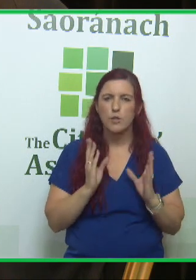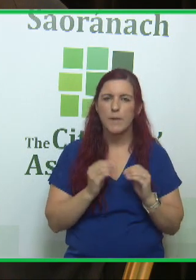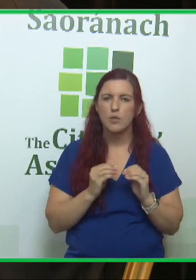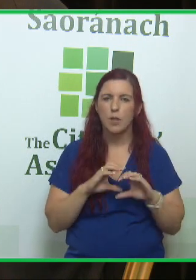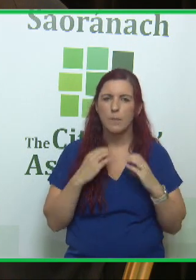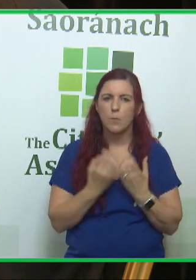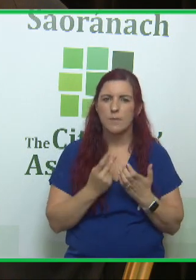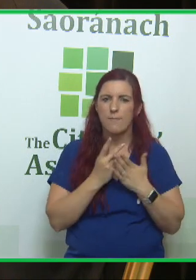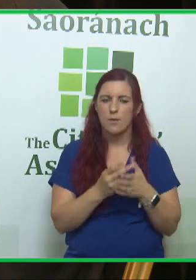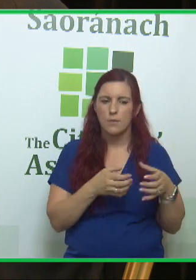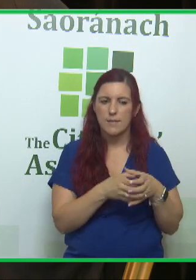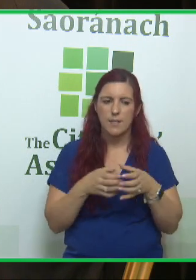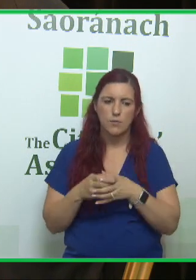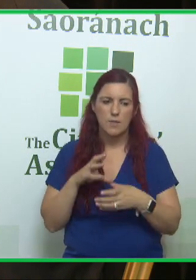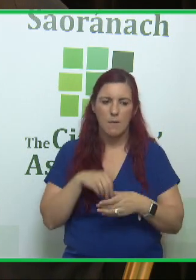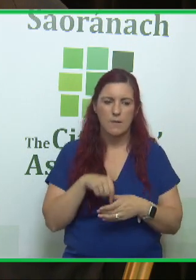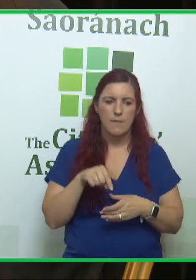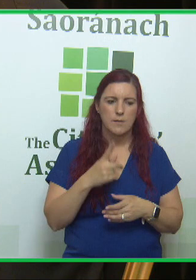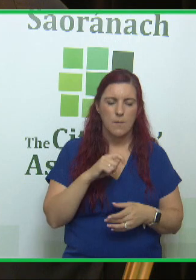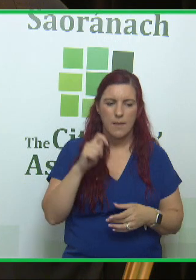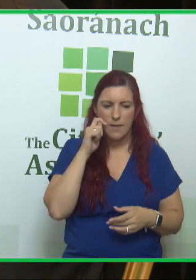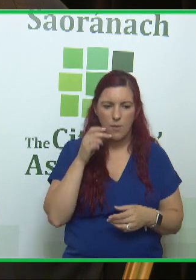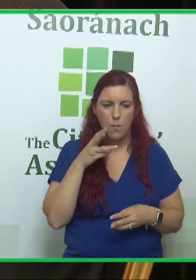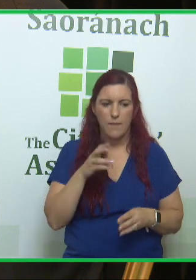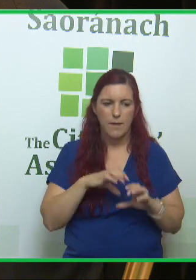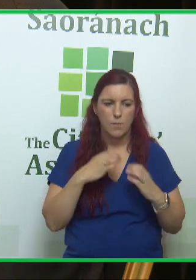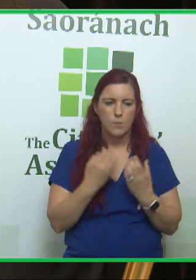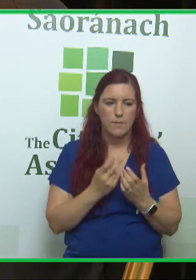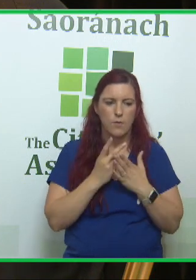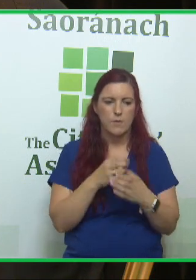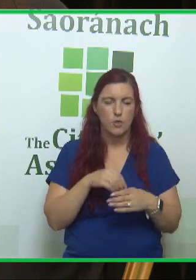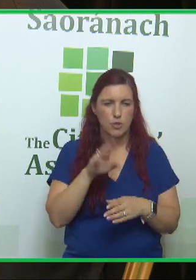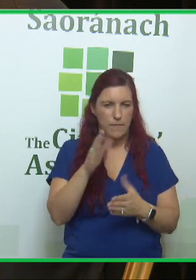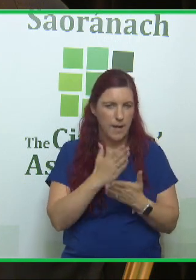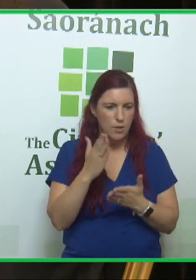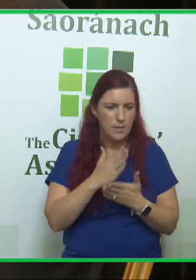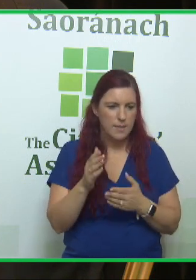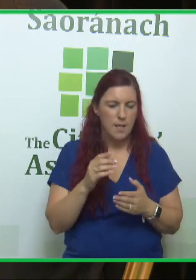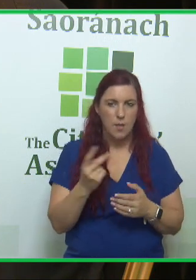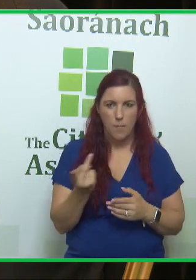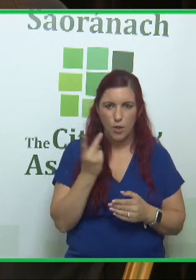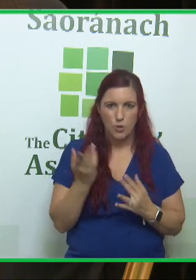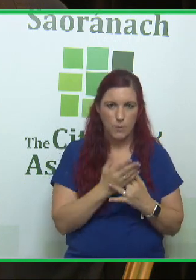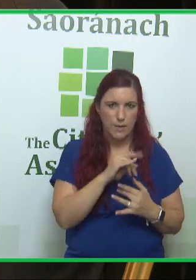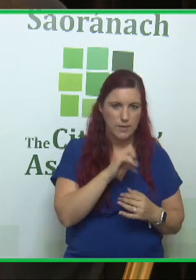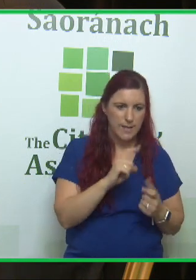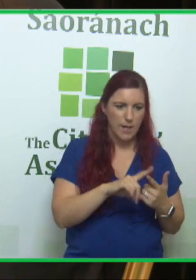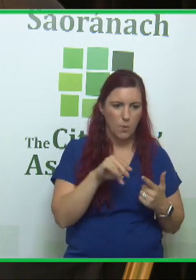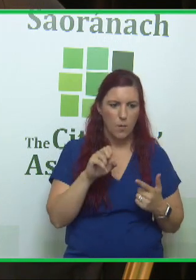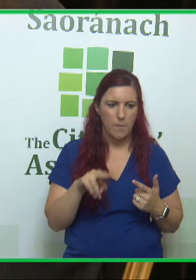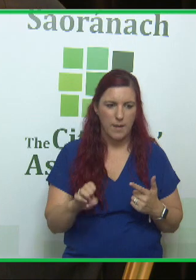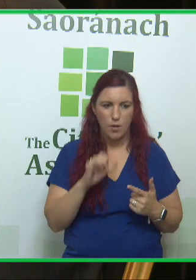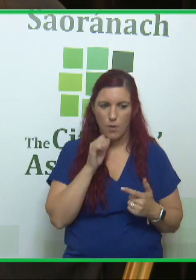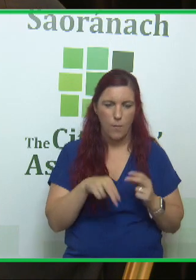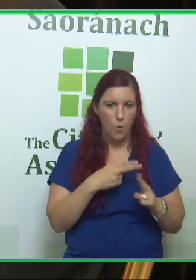sector within that as well, and I think something around the raising the community voluntary sector. So just for clarity, the partnership between the HSE and Coolmine, it doesn't work